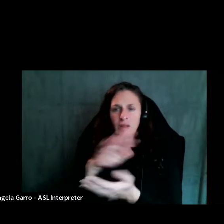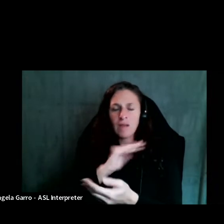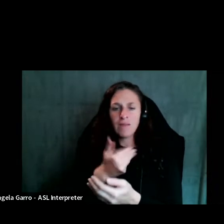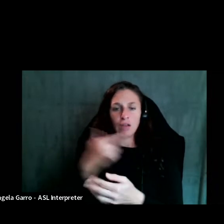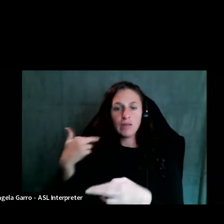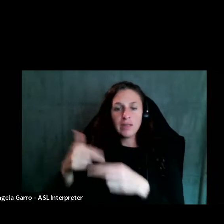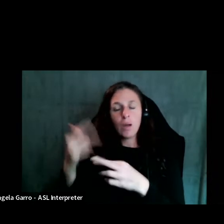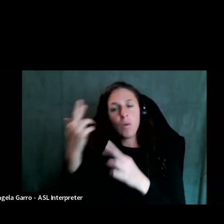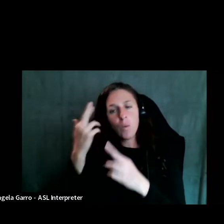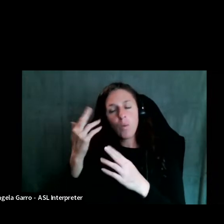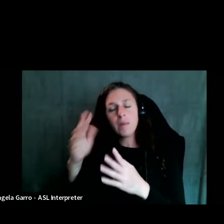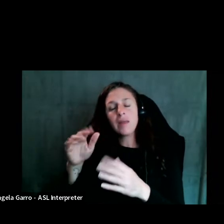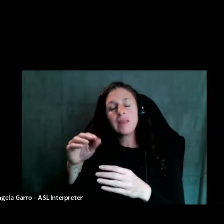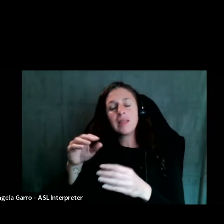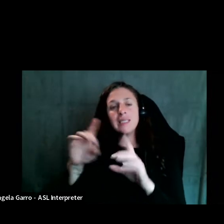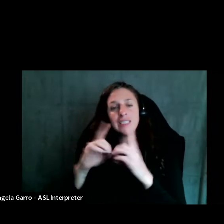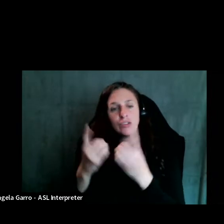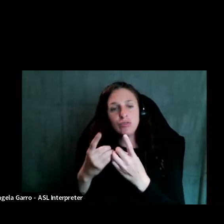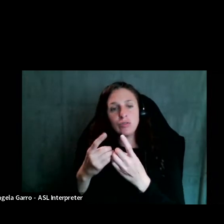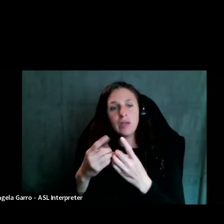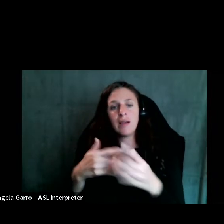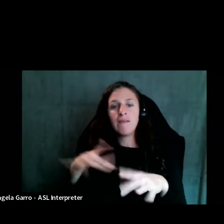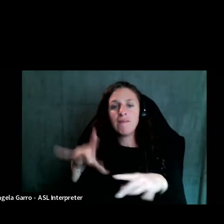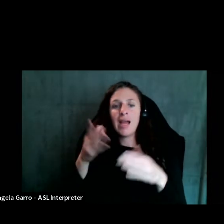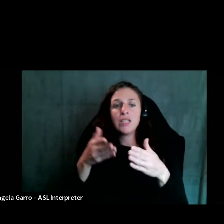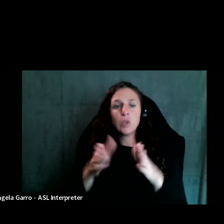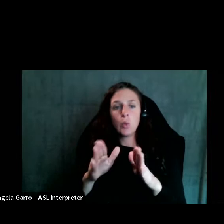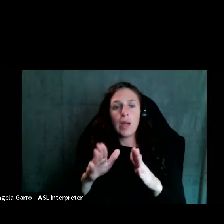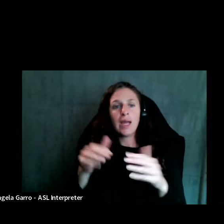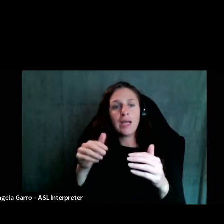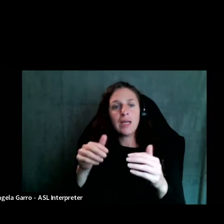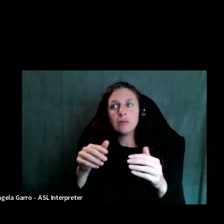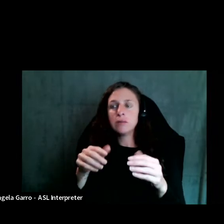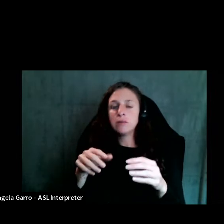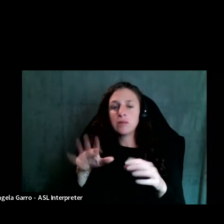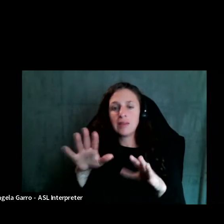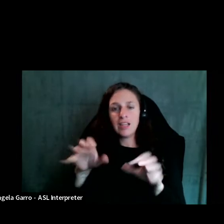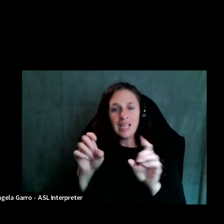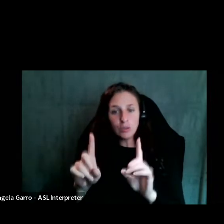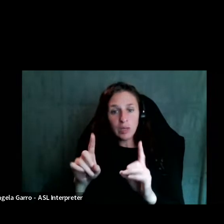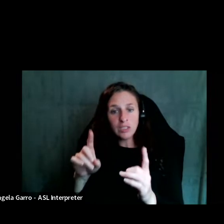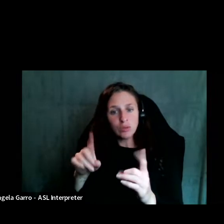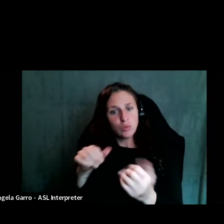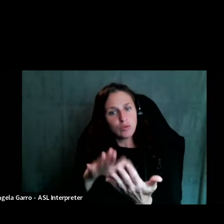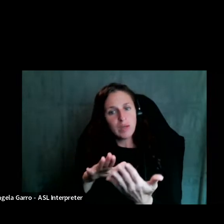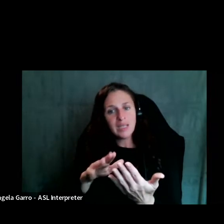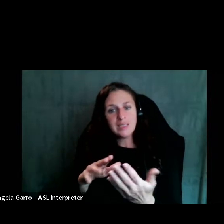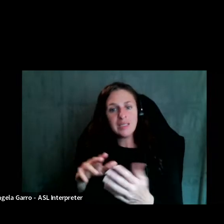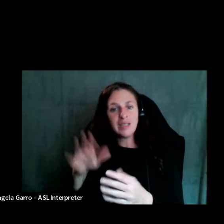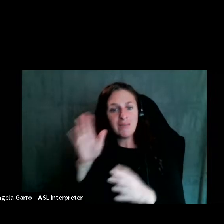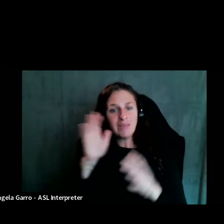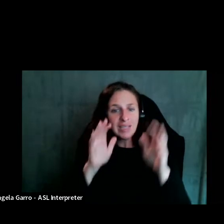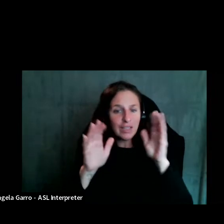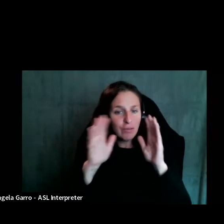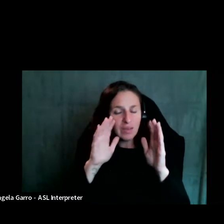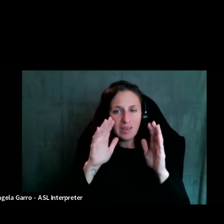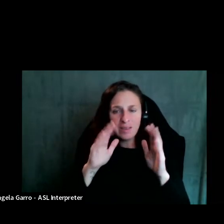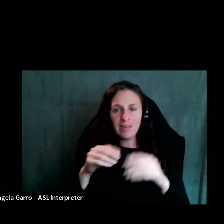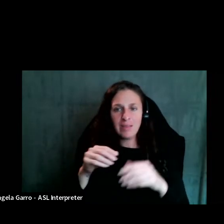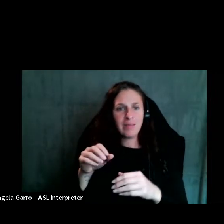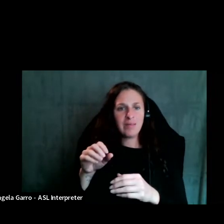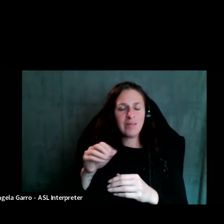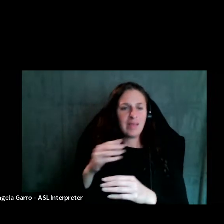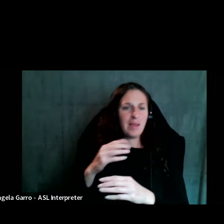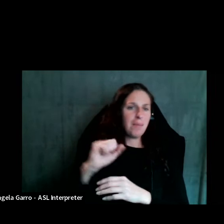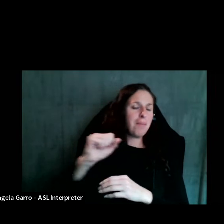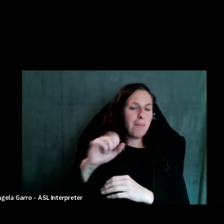to prepare their educators to address what's happening instead of fearing the backlash if they did.